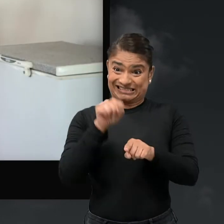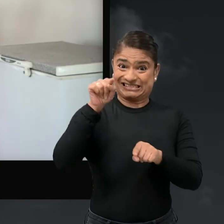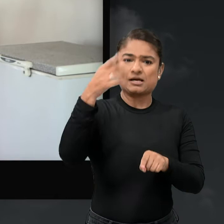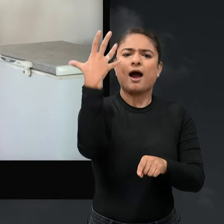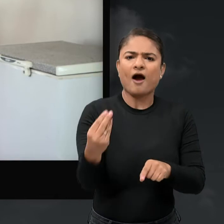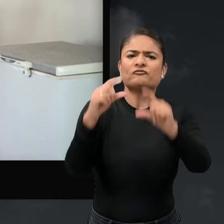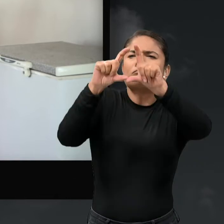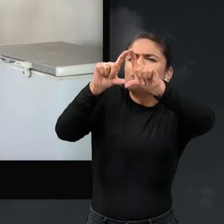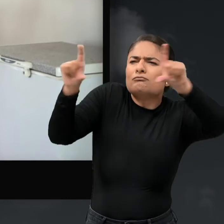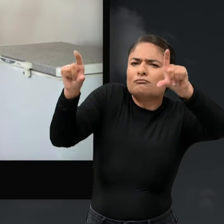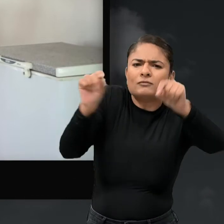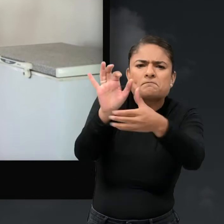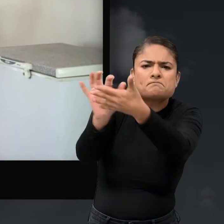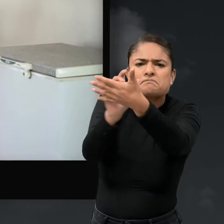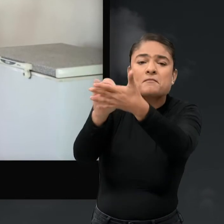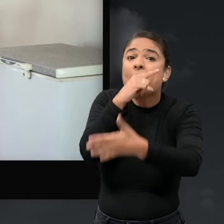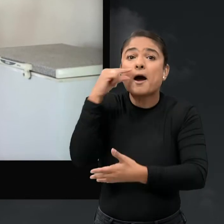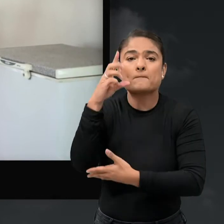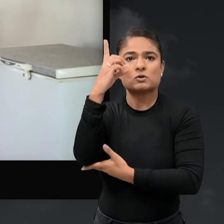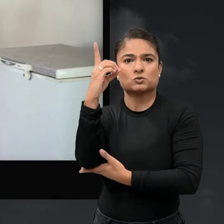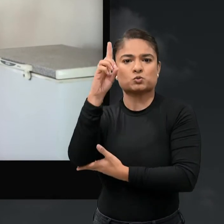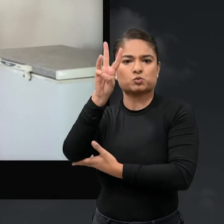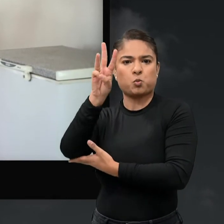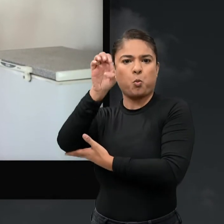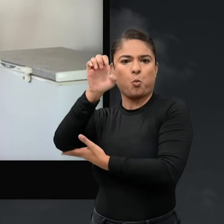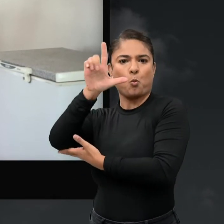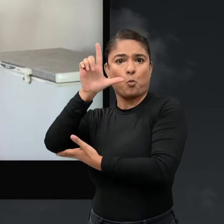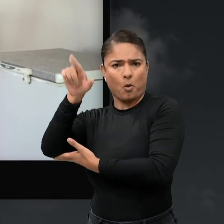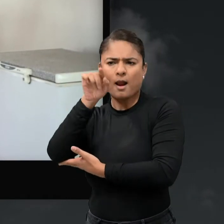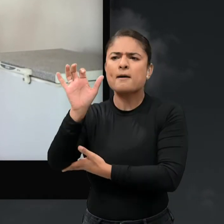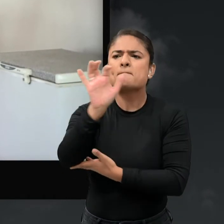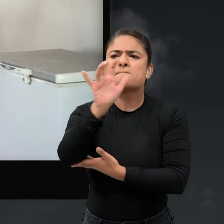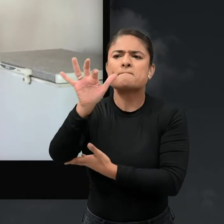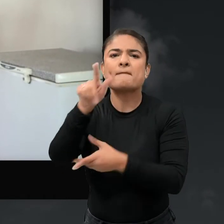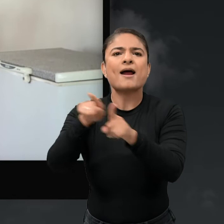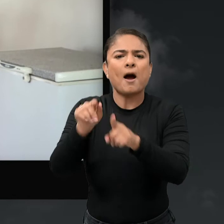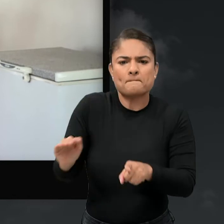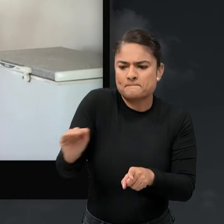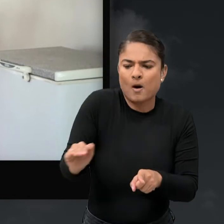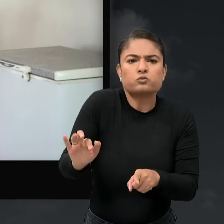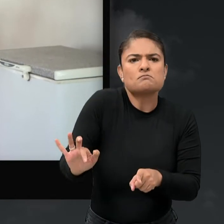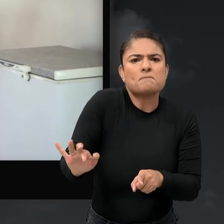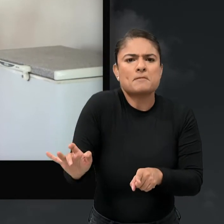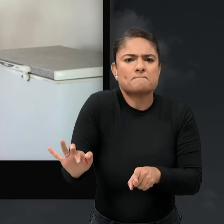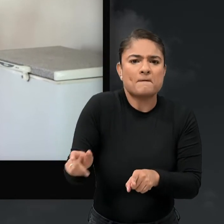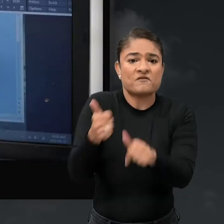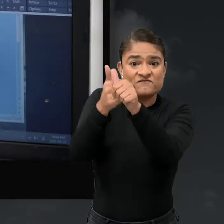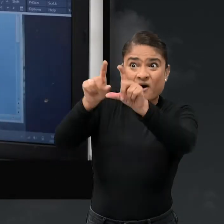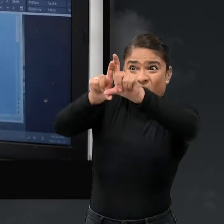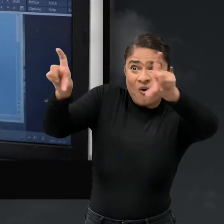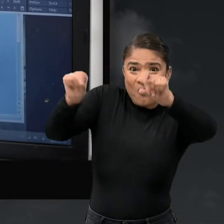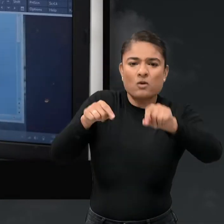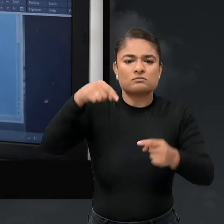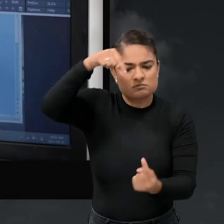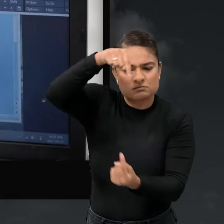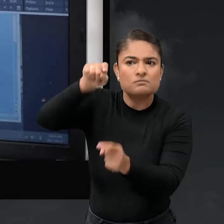that, on the screen, there's a little, it's called a dual clicker, and it's a menu to do all the mouse